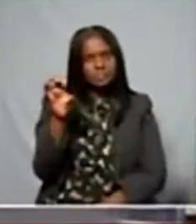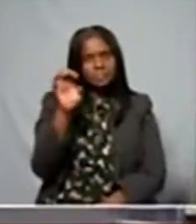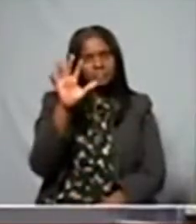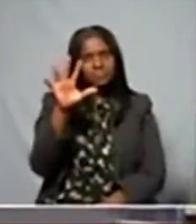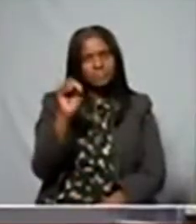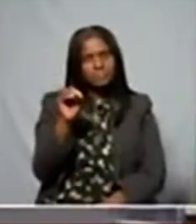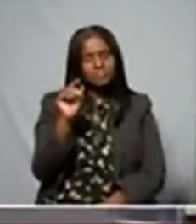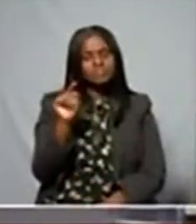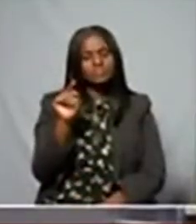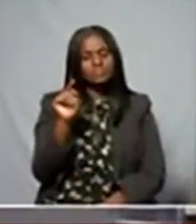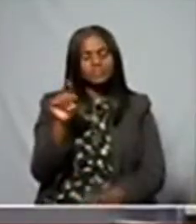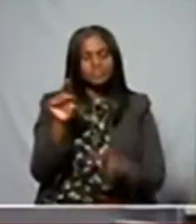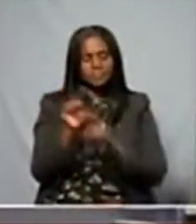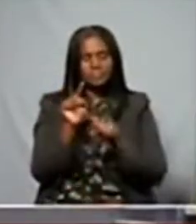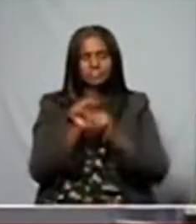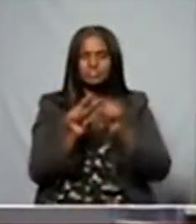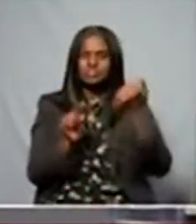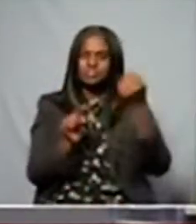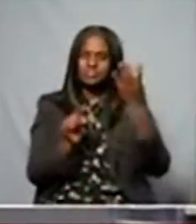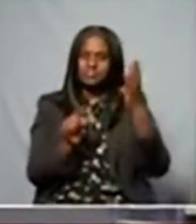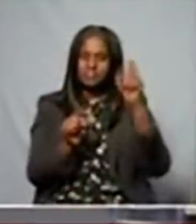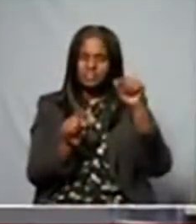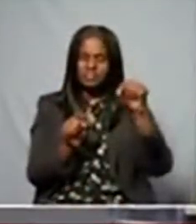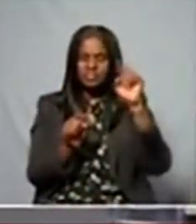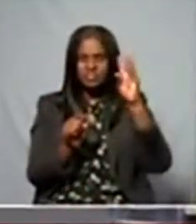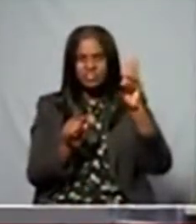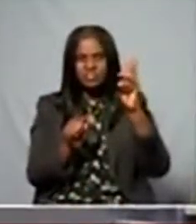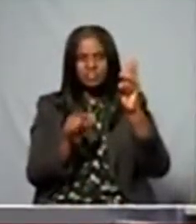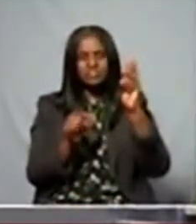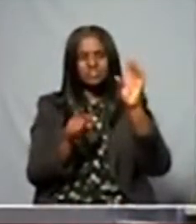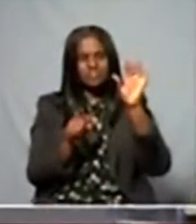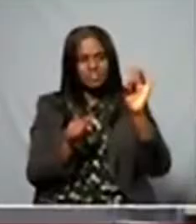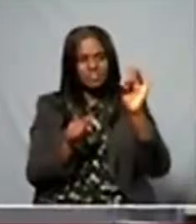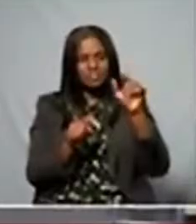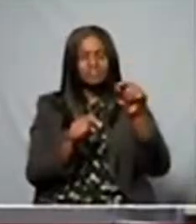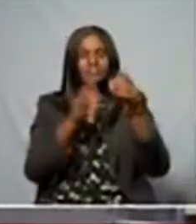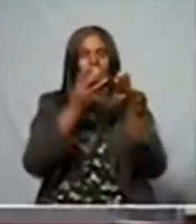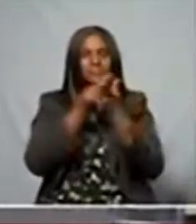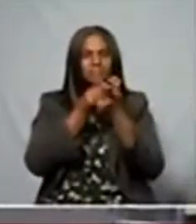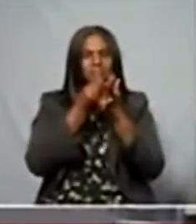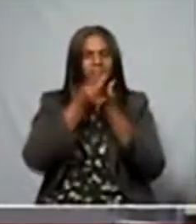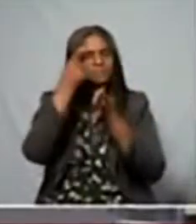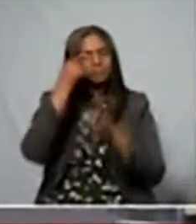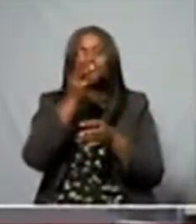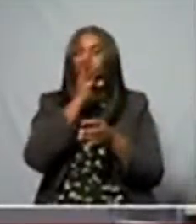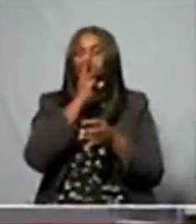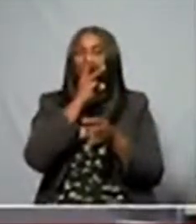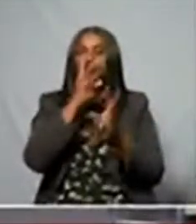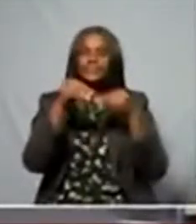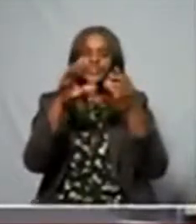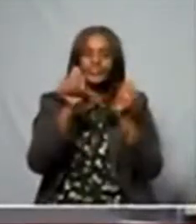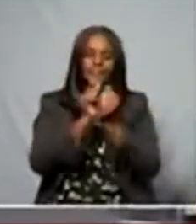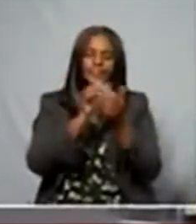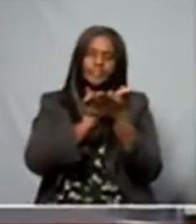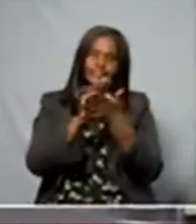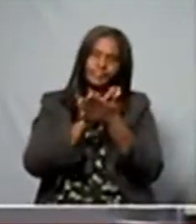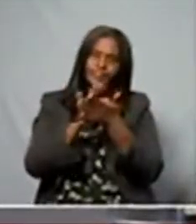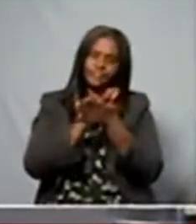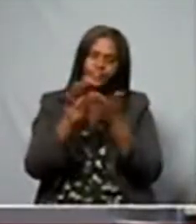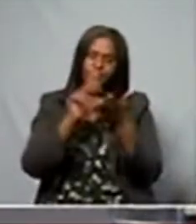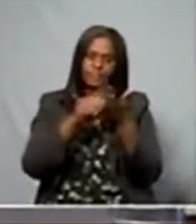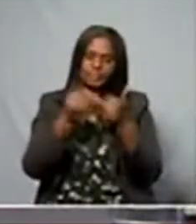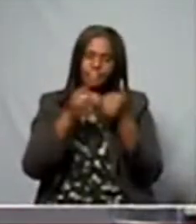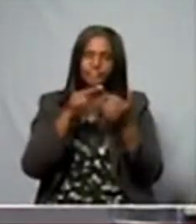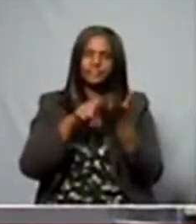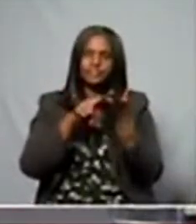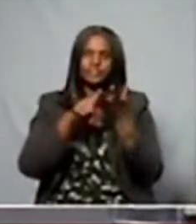29,650,000 and 14.68 accounted for the water supply and sanitation program,